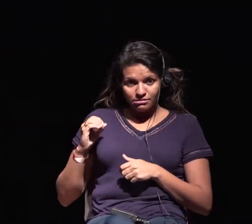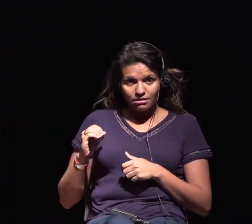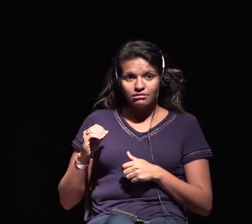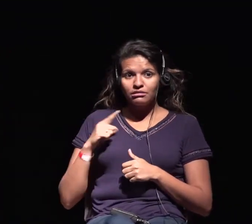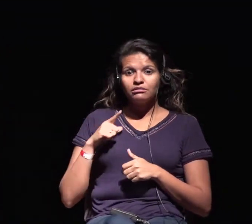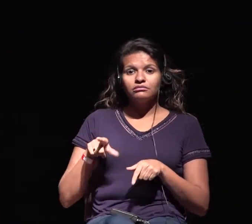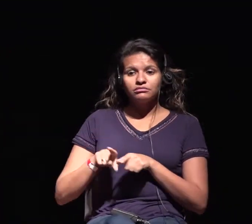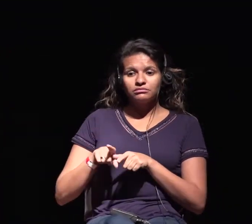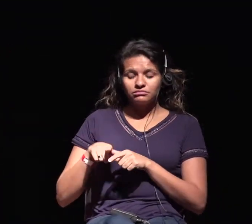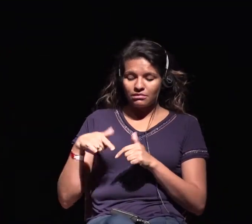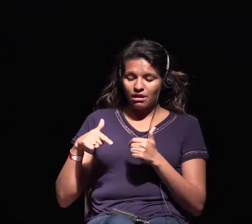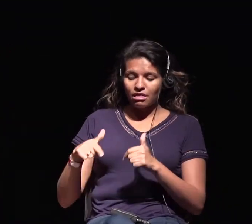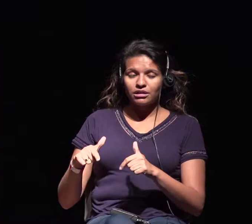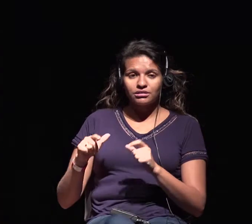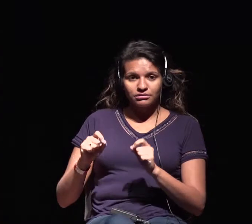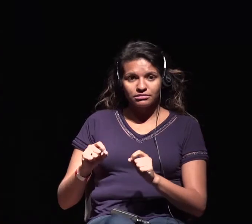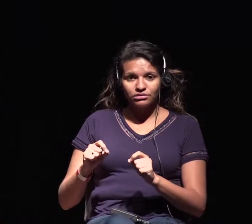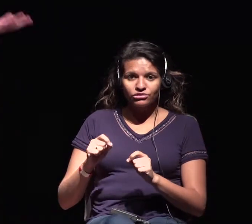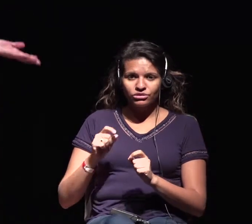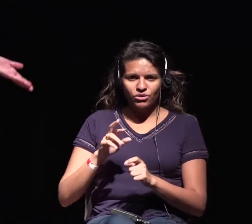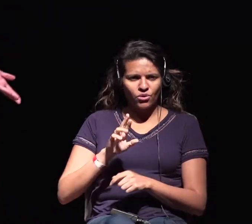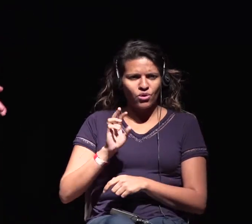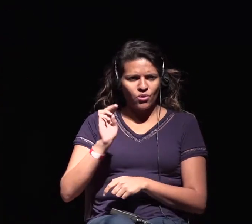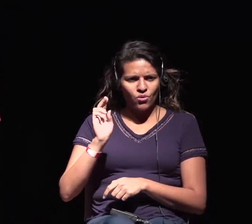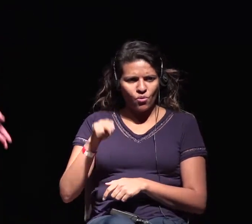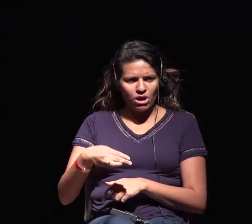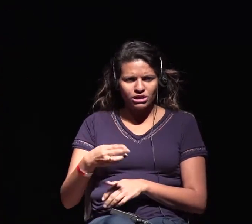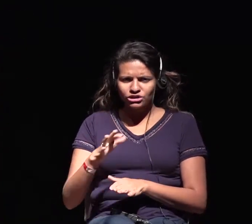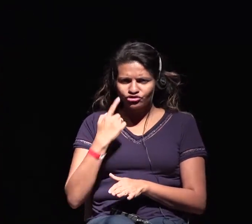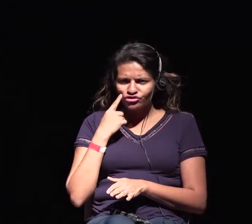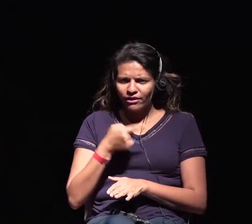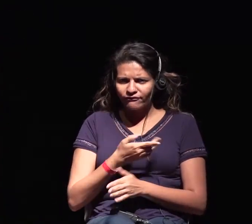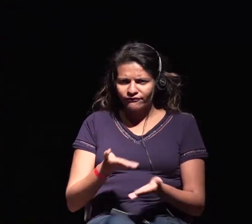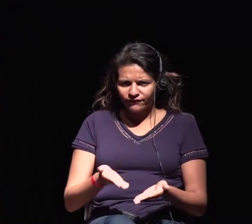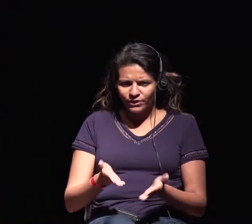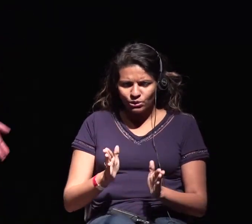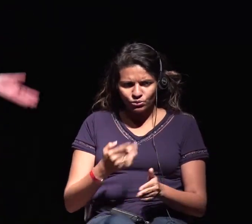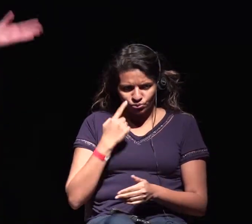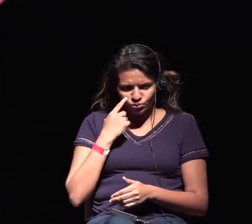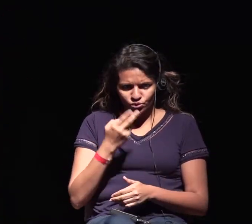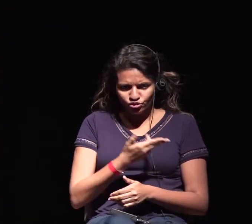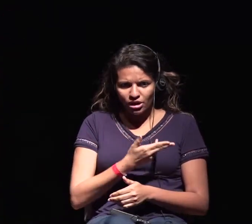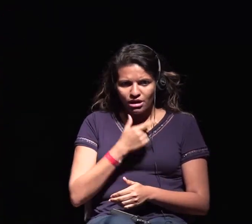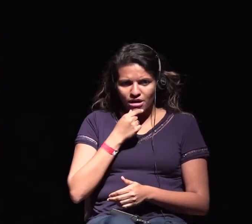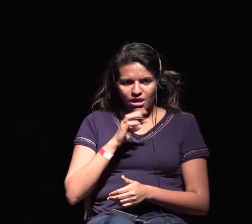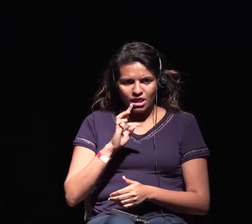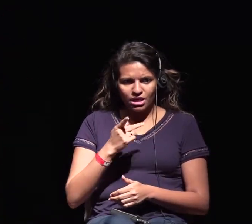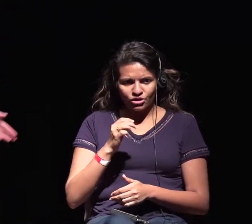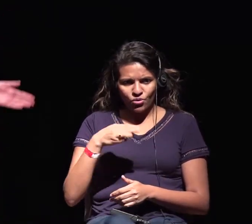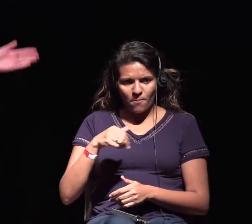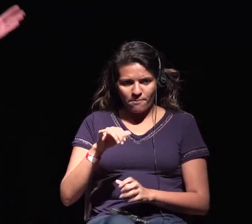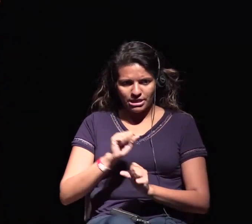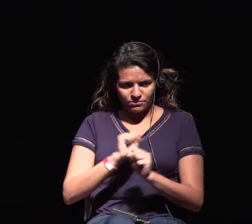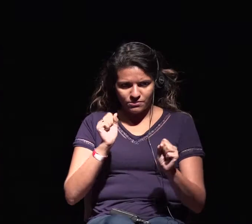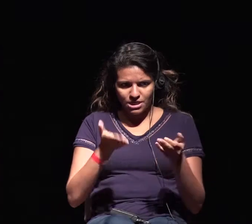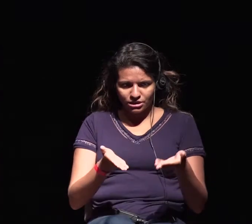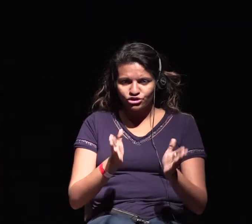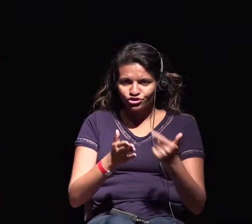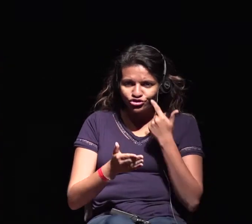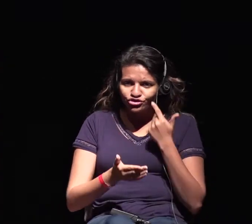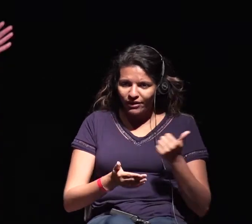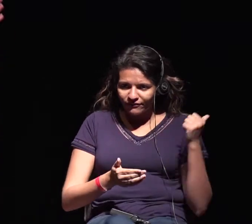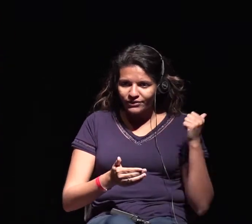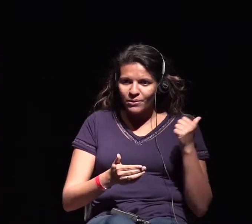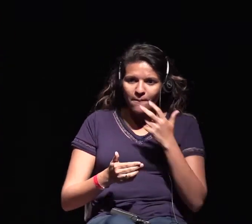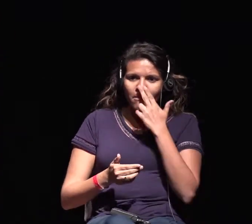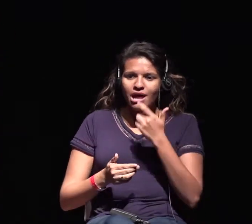already saw a little bit about We Shall Run in Thomas Lax's paper earlier this morning, and I feel like I'm cycling back to a lot of the